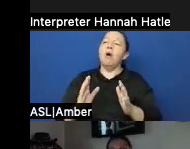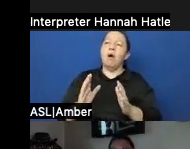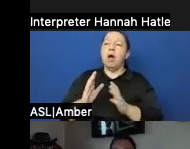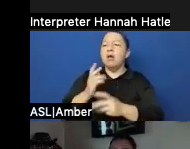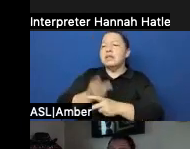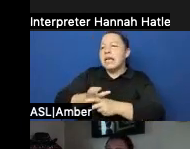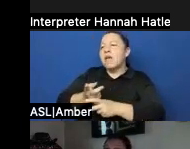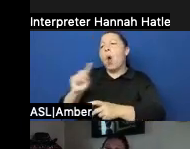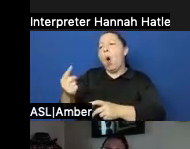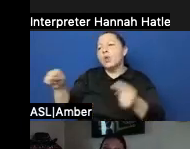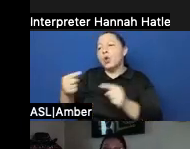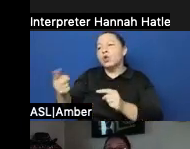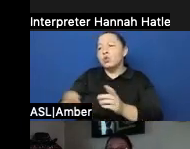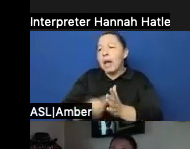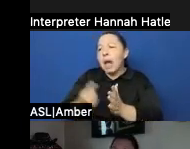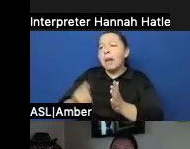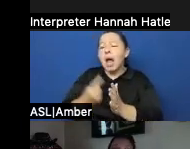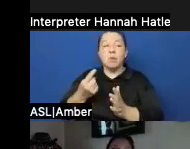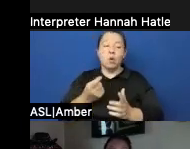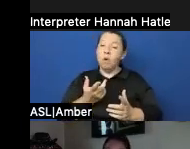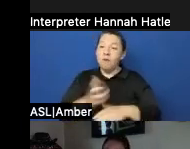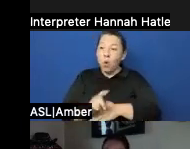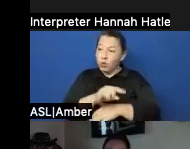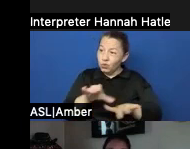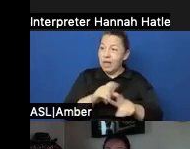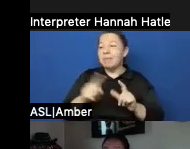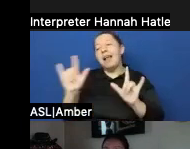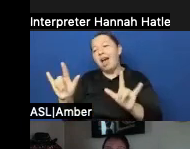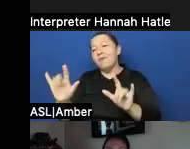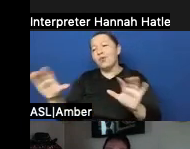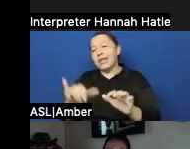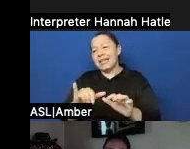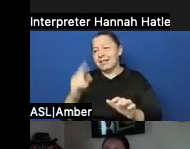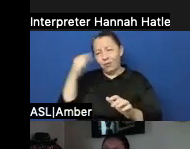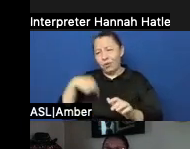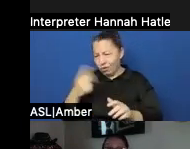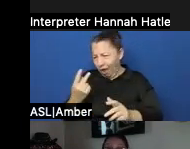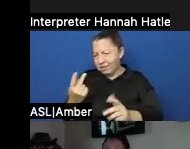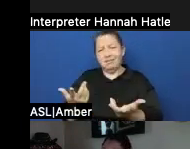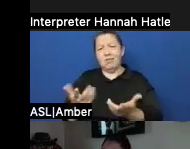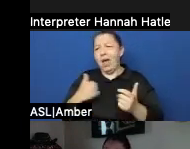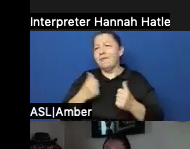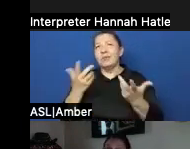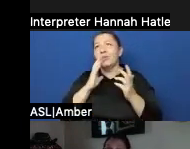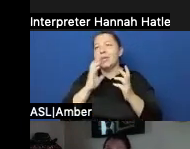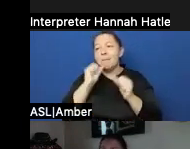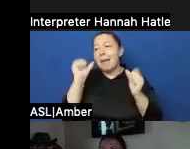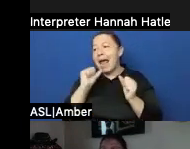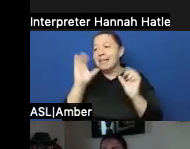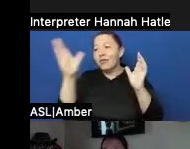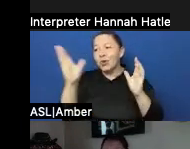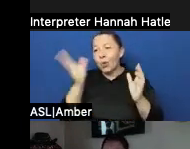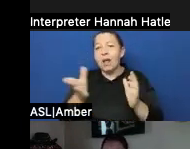you sometimes, or I make you do this, but I love you, you're doing it for us, we can have this big future together. It's not always all